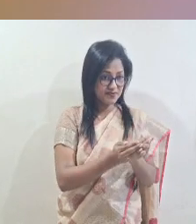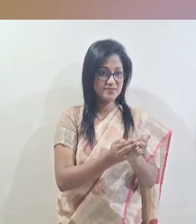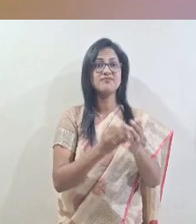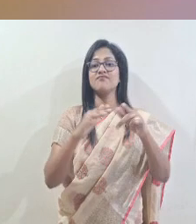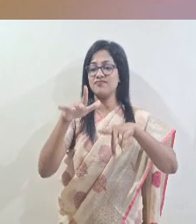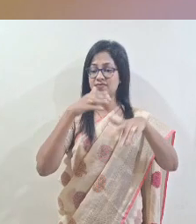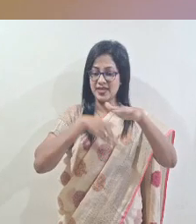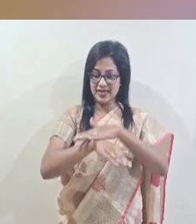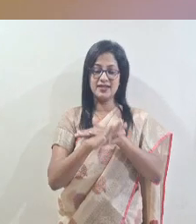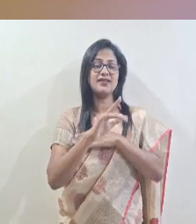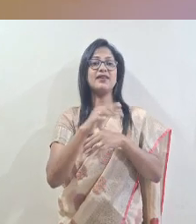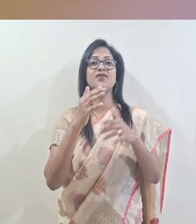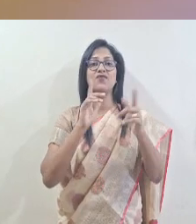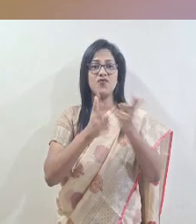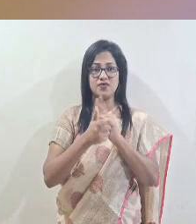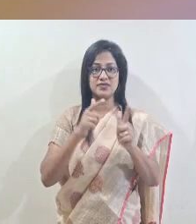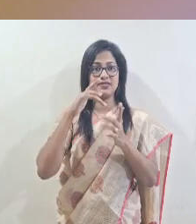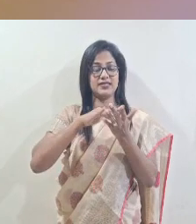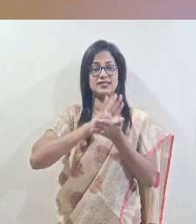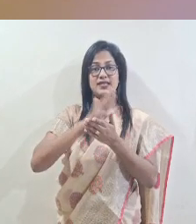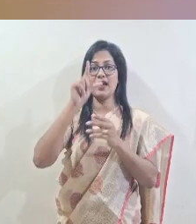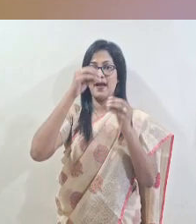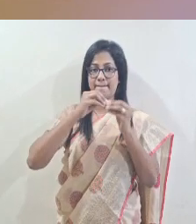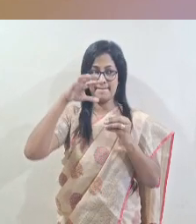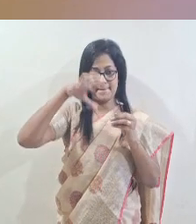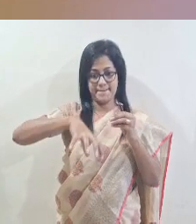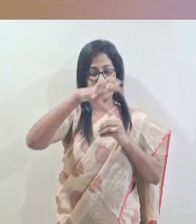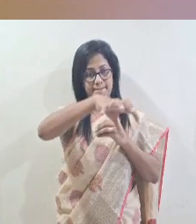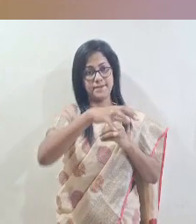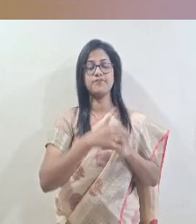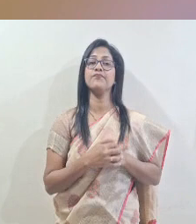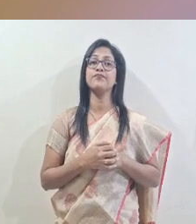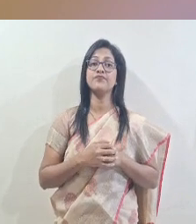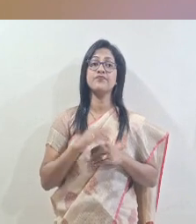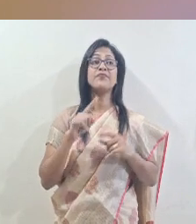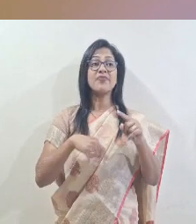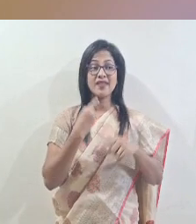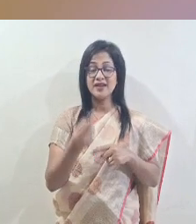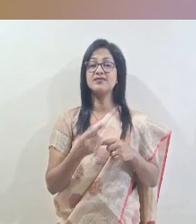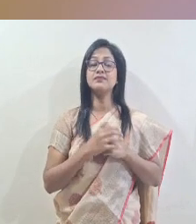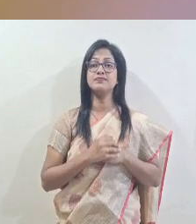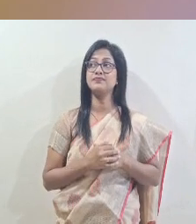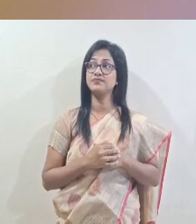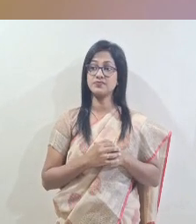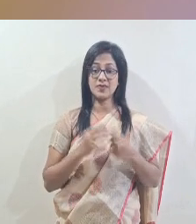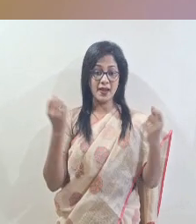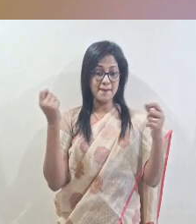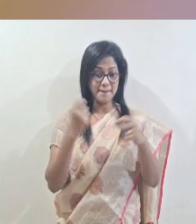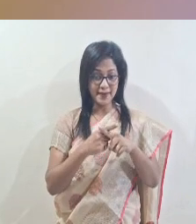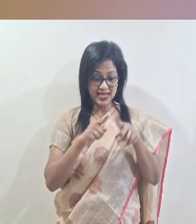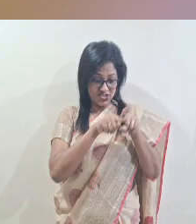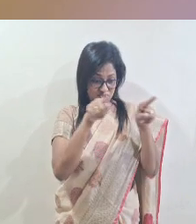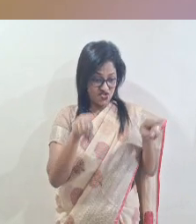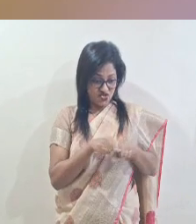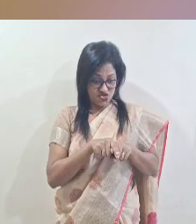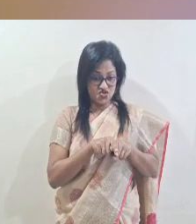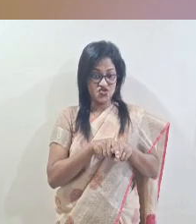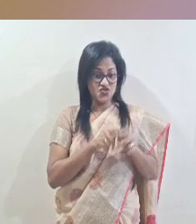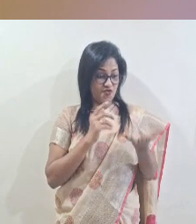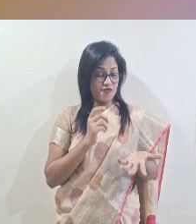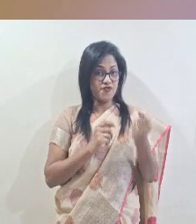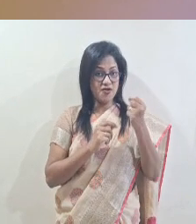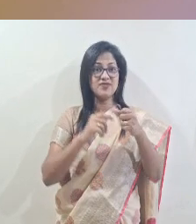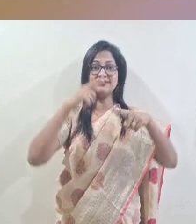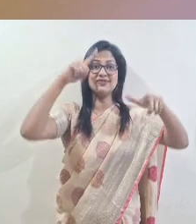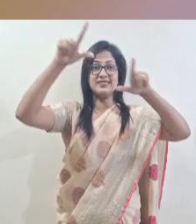them. Then whatever the locations, land suitable land we got, that we verified